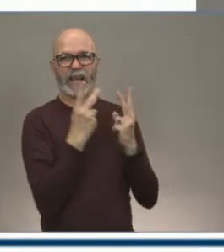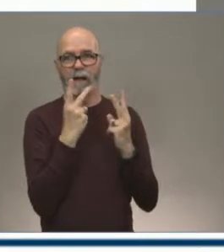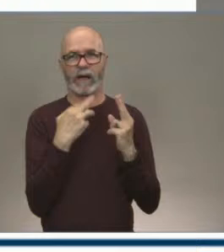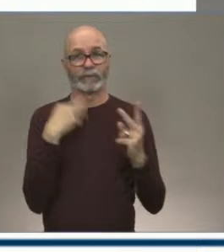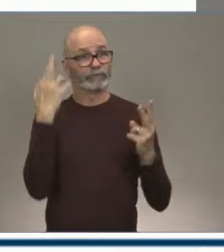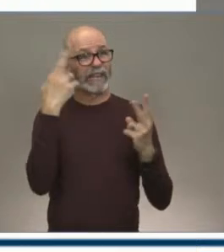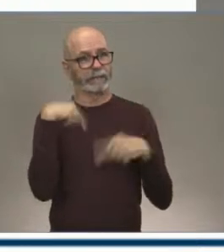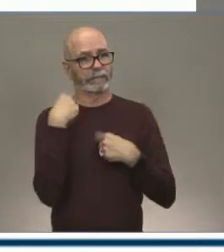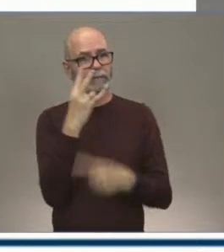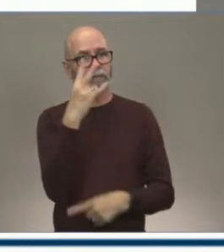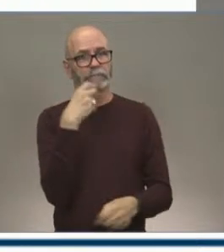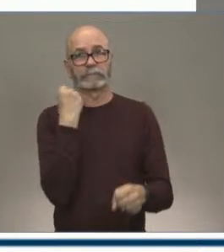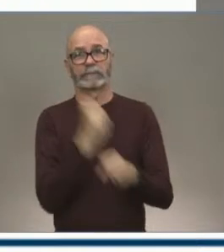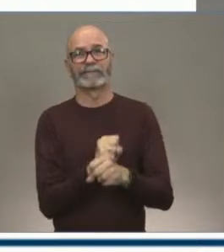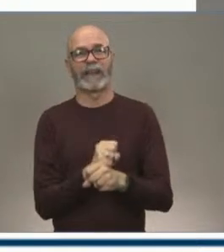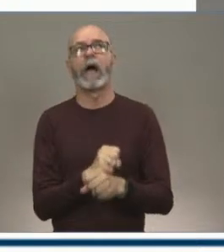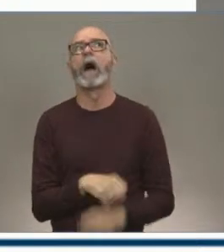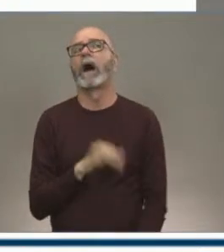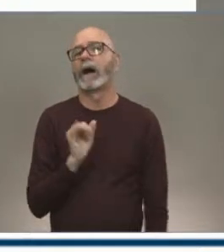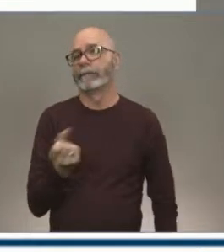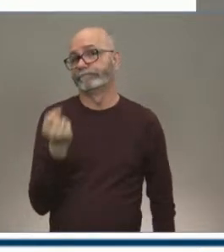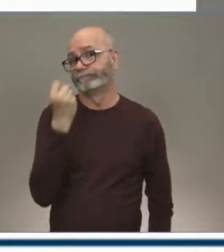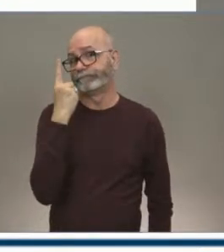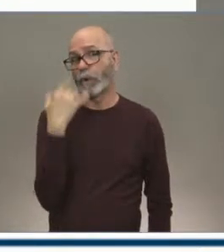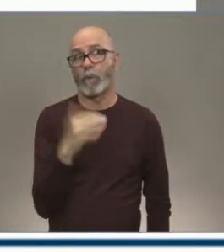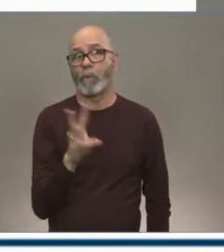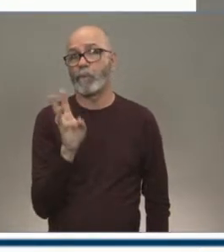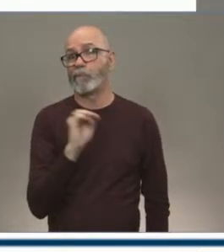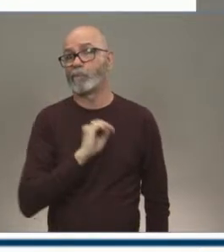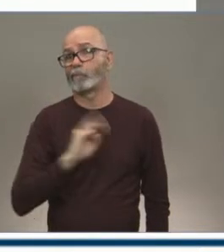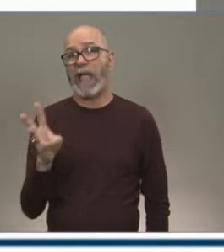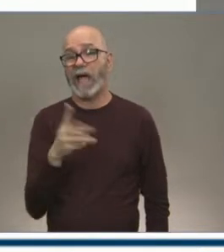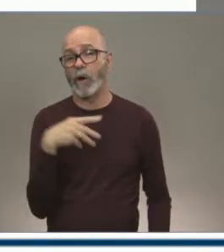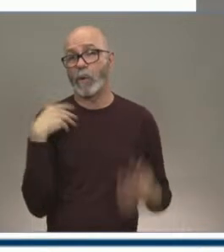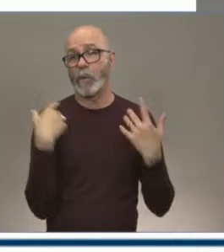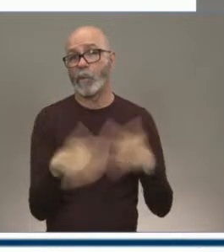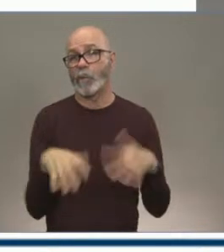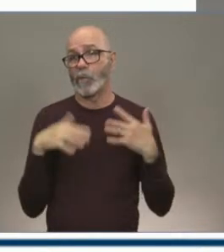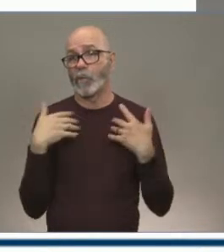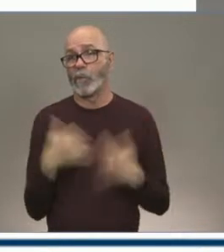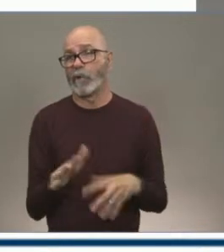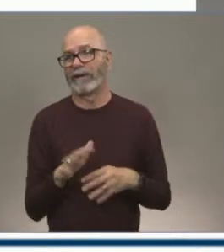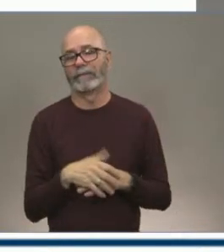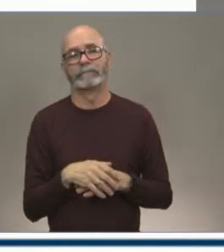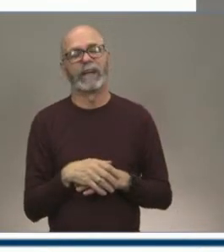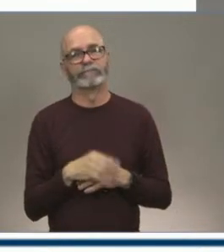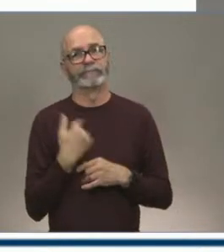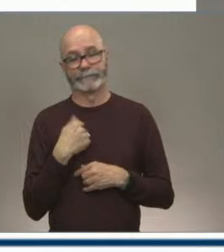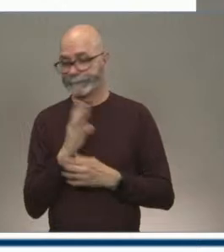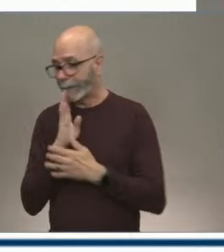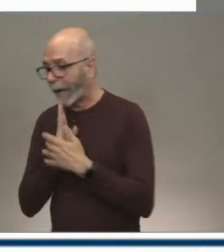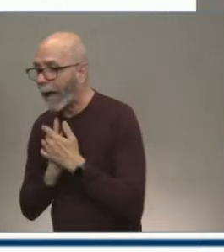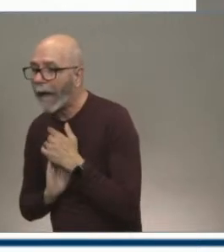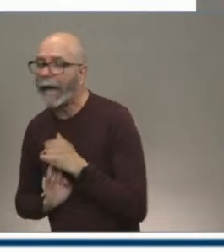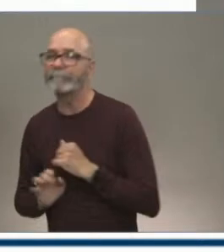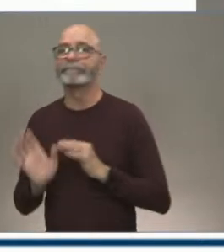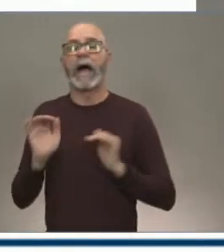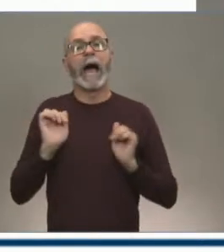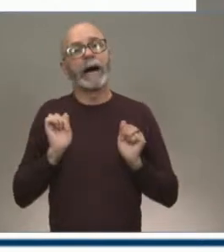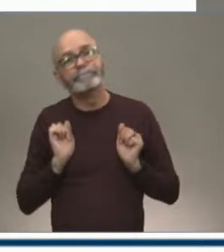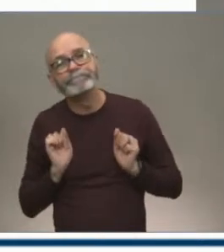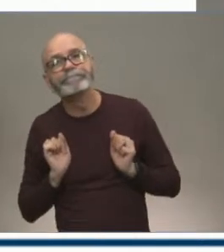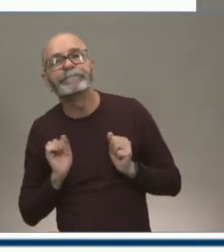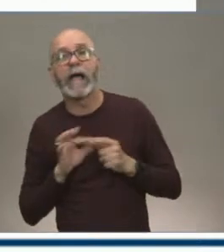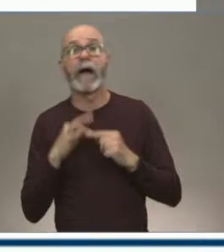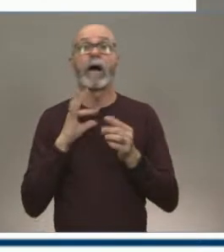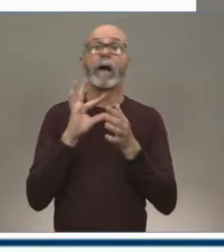who is principled and honest, and has, and as I said in my remarks, always throughout